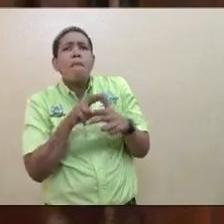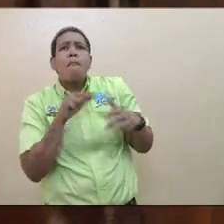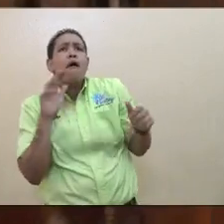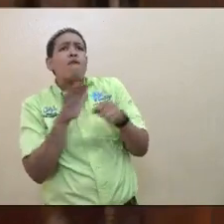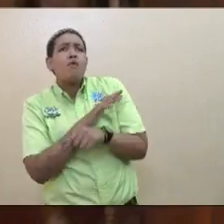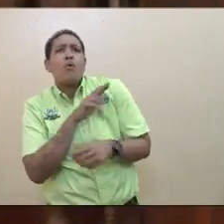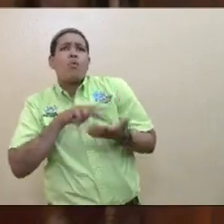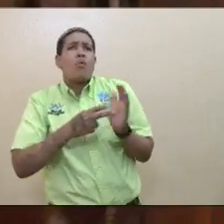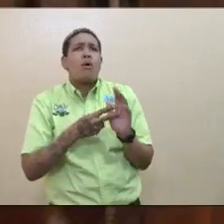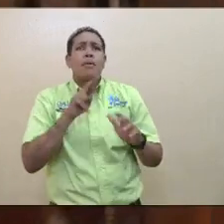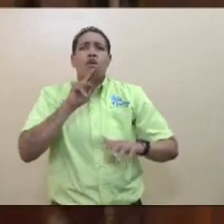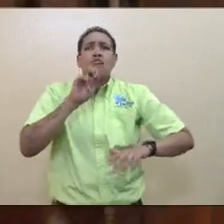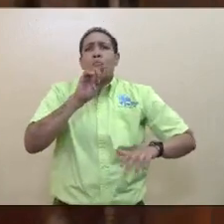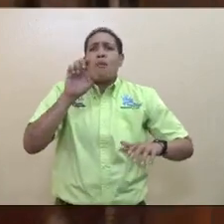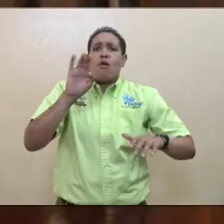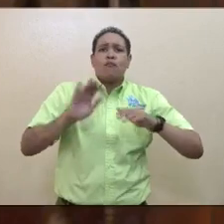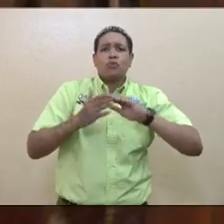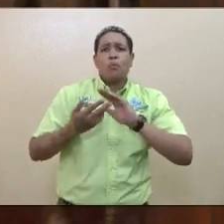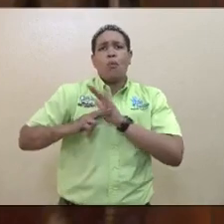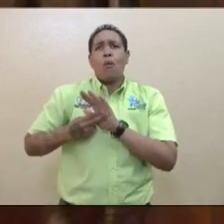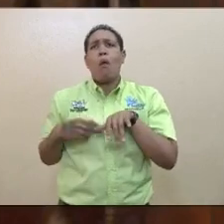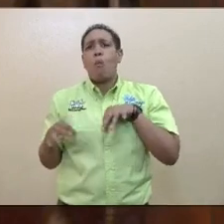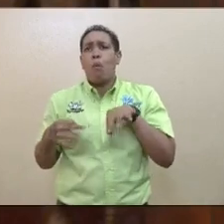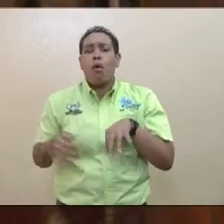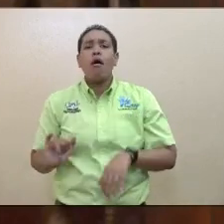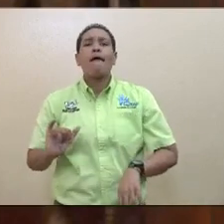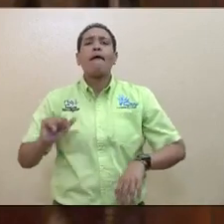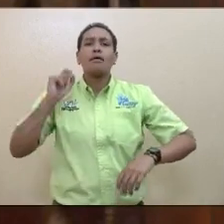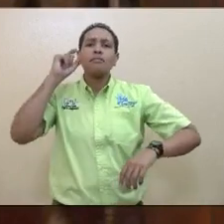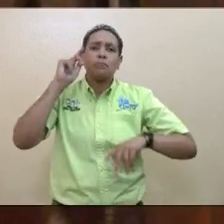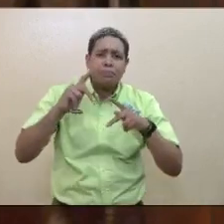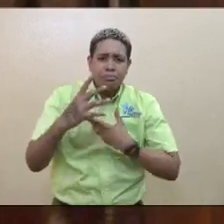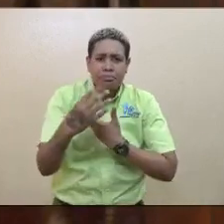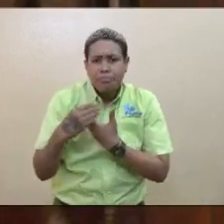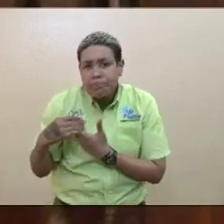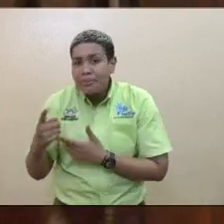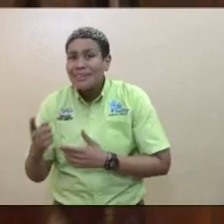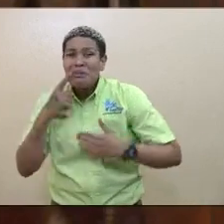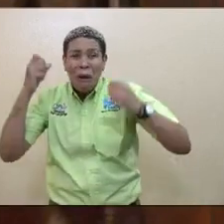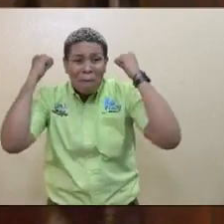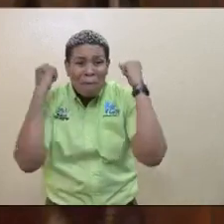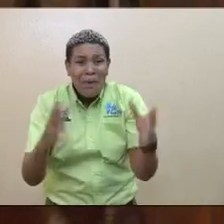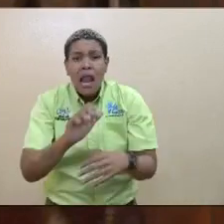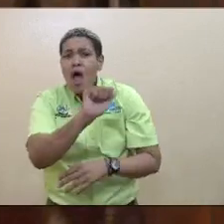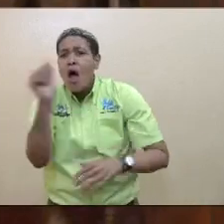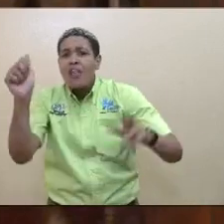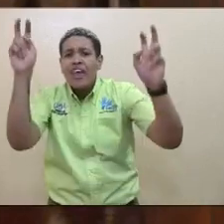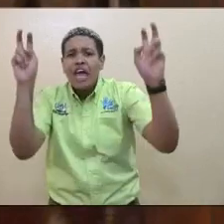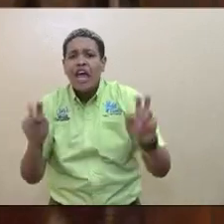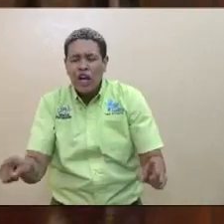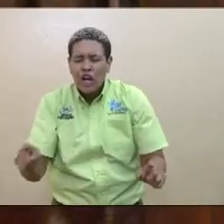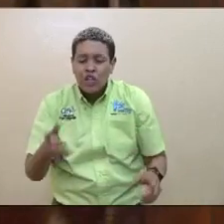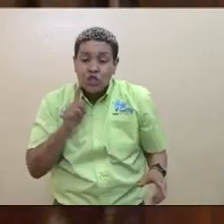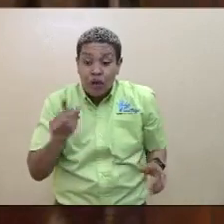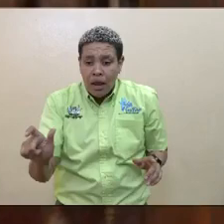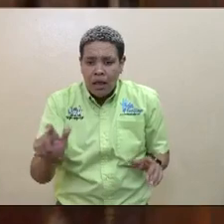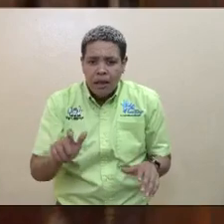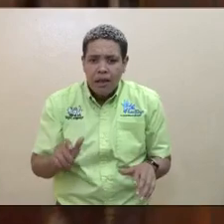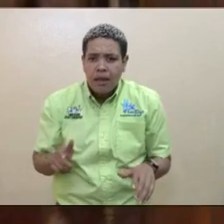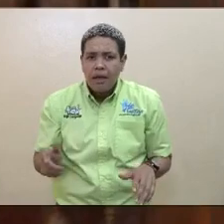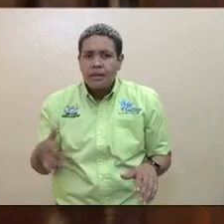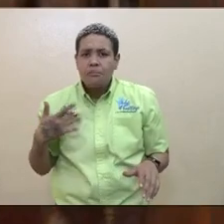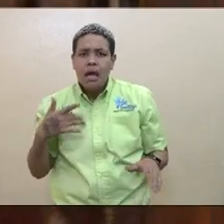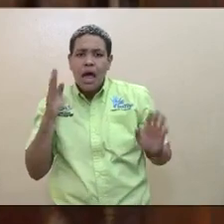engaged, and in particular in this environment and atmosphere where there are so many other issues pulling on